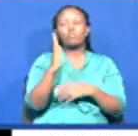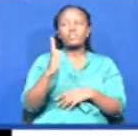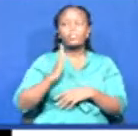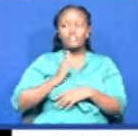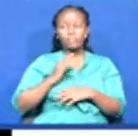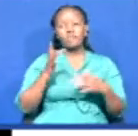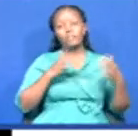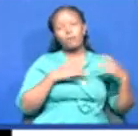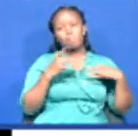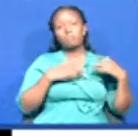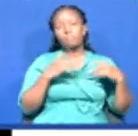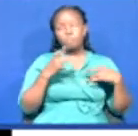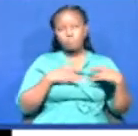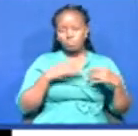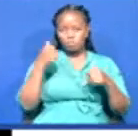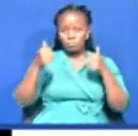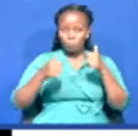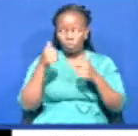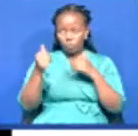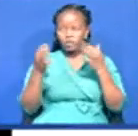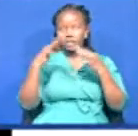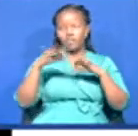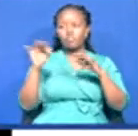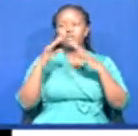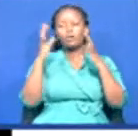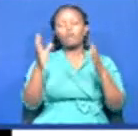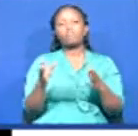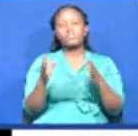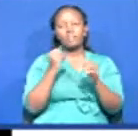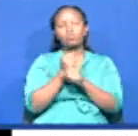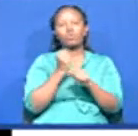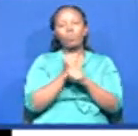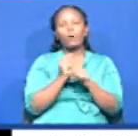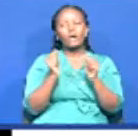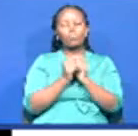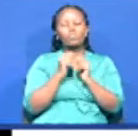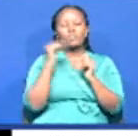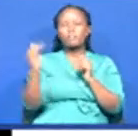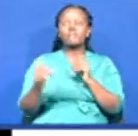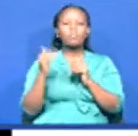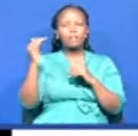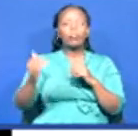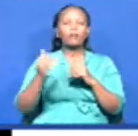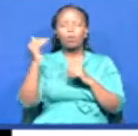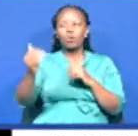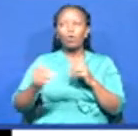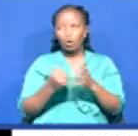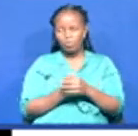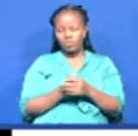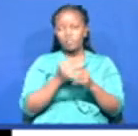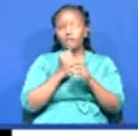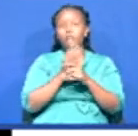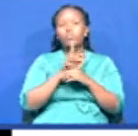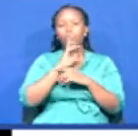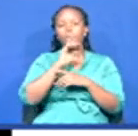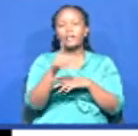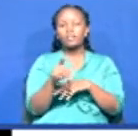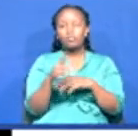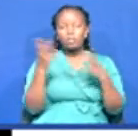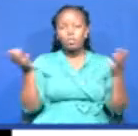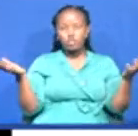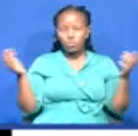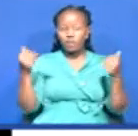concerns that our officers deal with on a day-to-day basis to ensure that